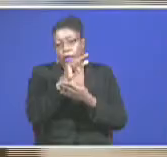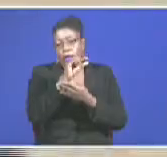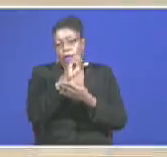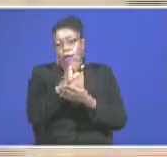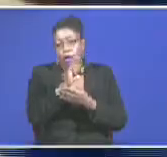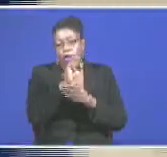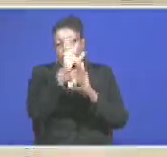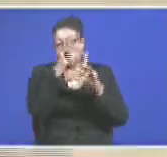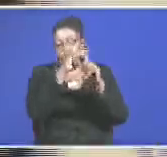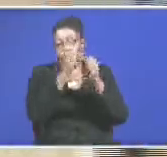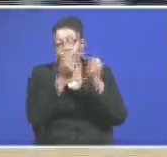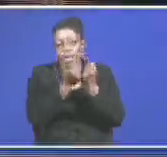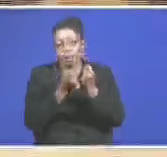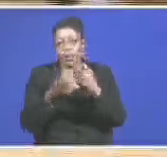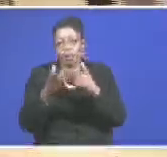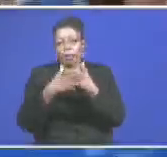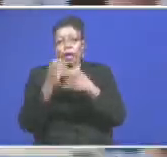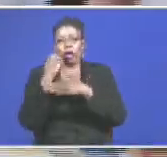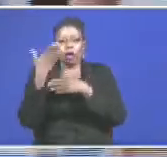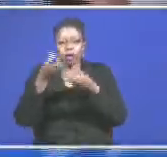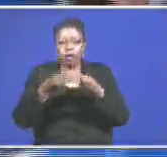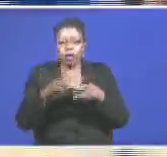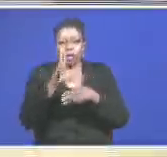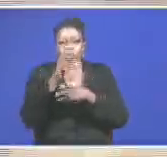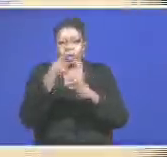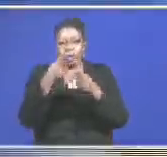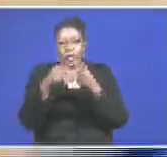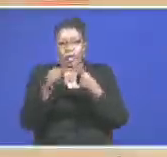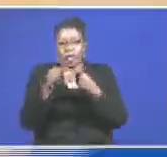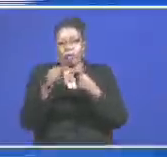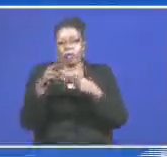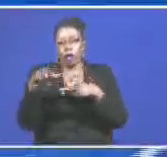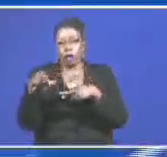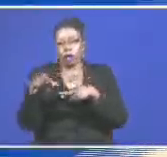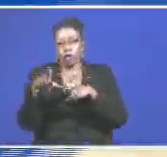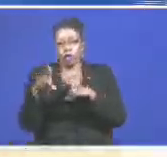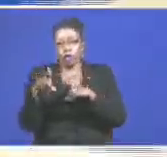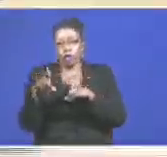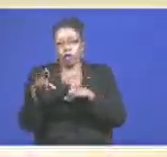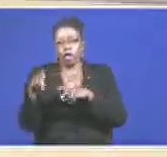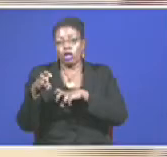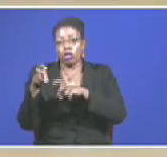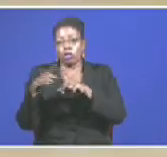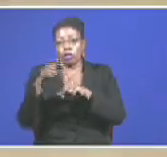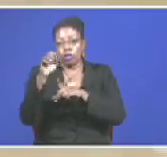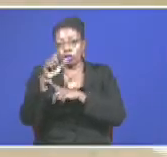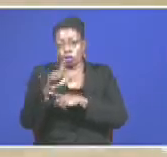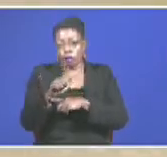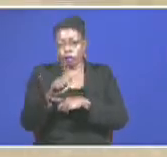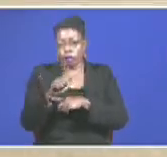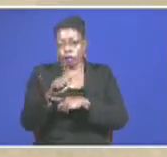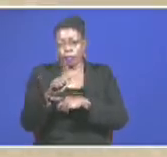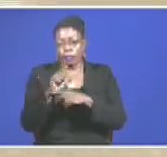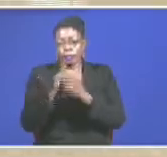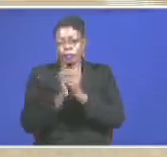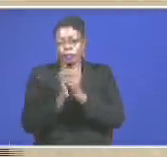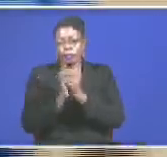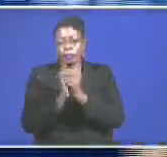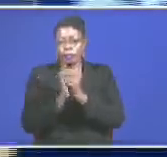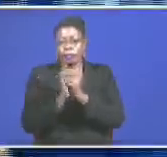team. The team returned home after losing 3 games on a road trip in Florida to pound the Carroll Contractors